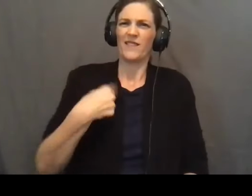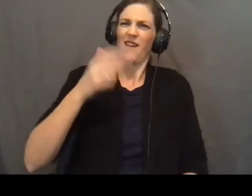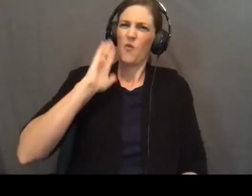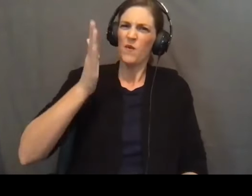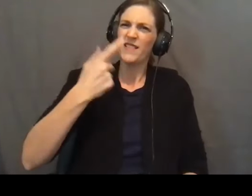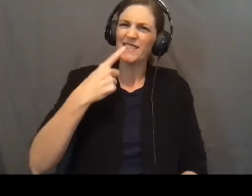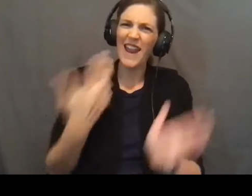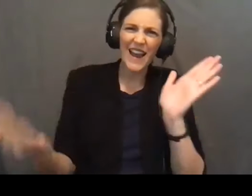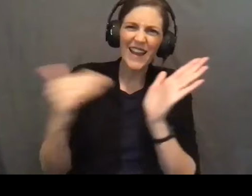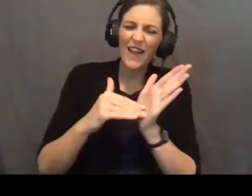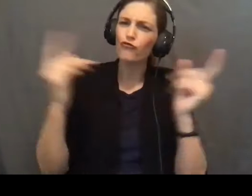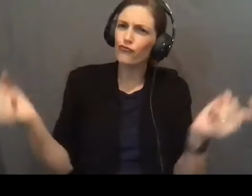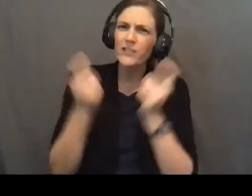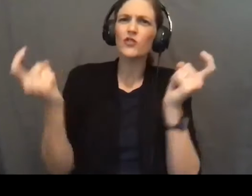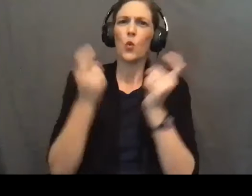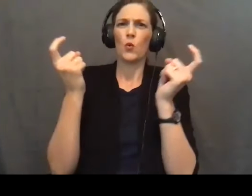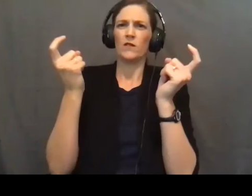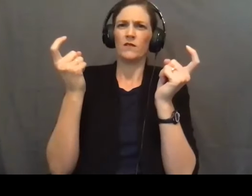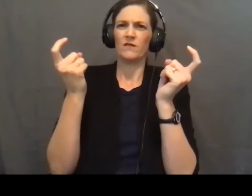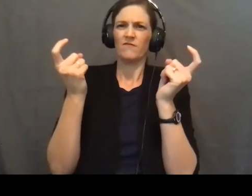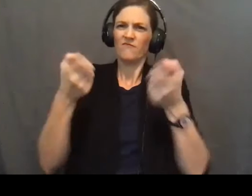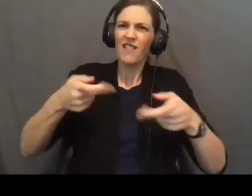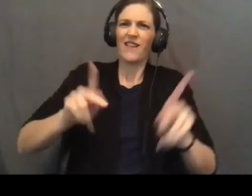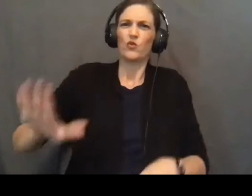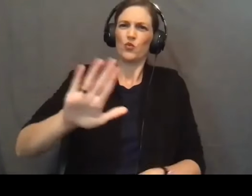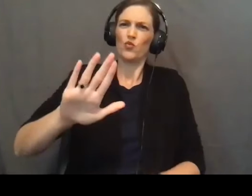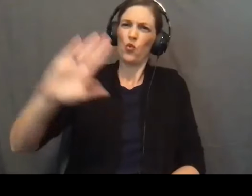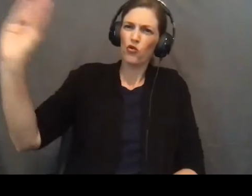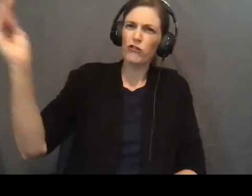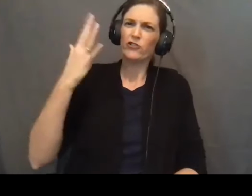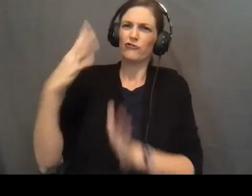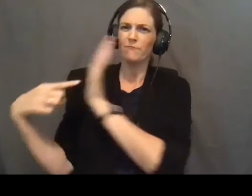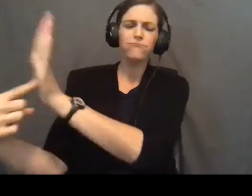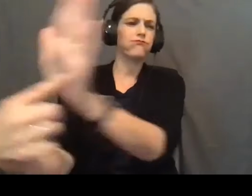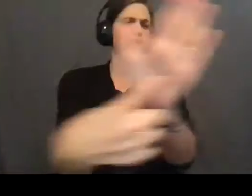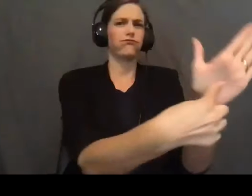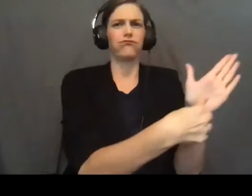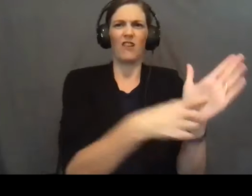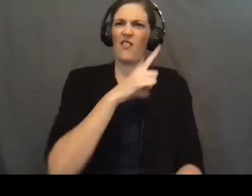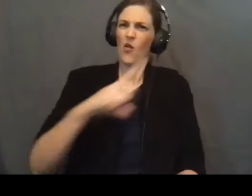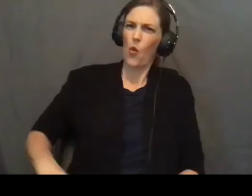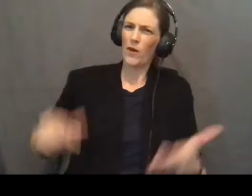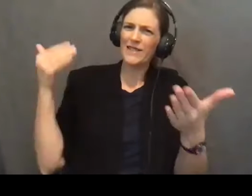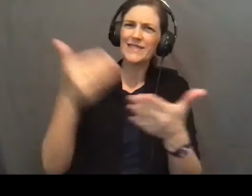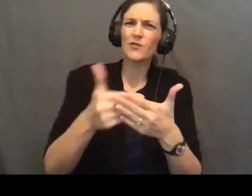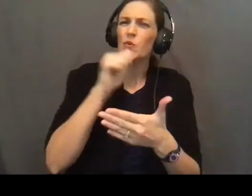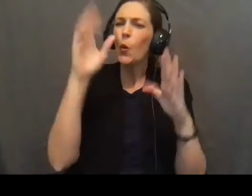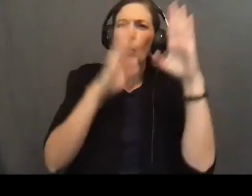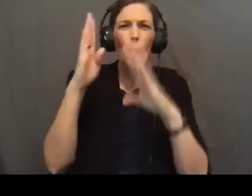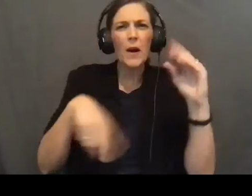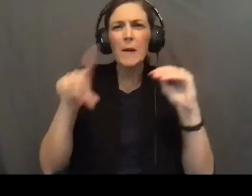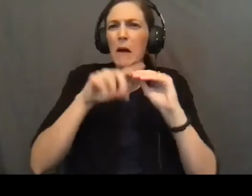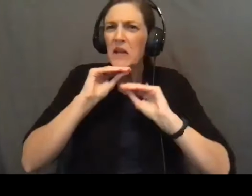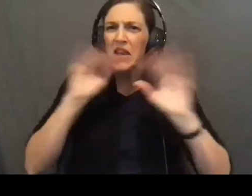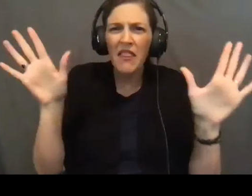it again. Rejoice. Let your graciousness be known to everyone. The Lord is near. Don't worry about anything,